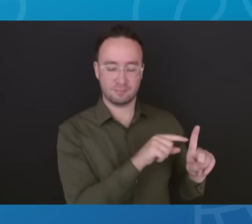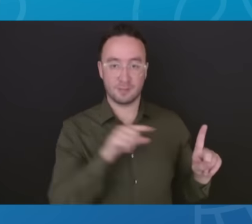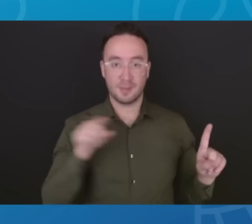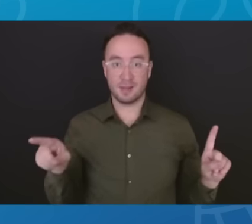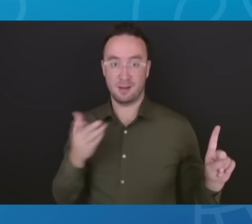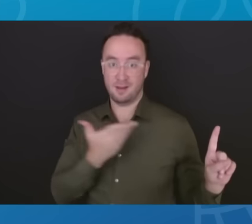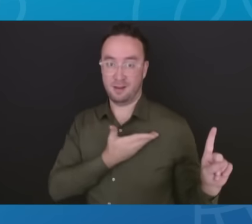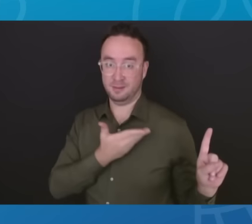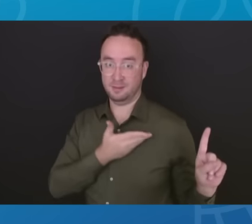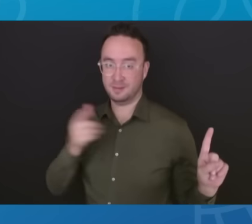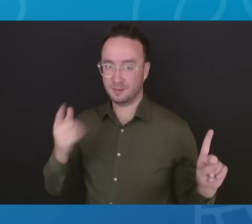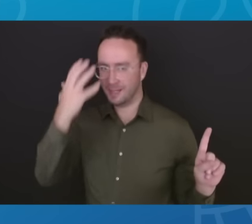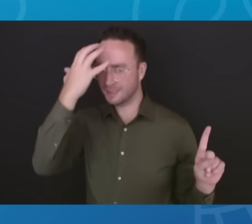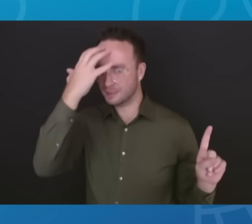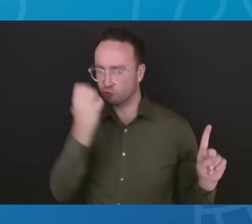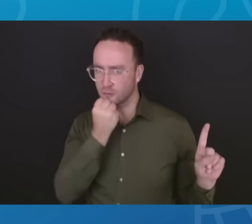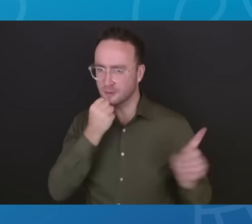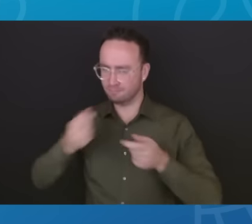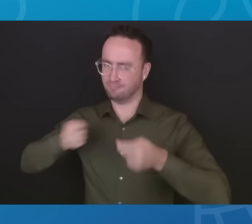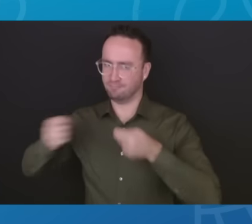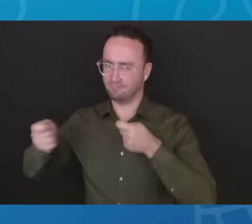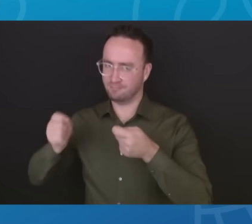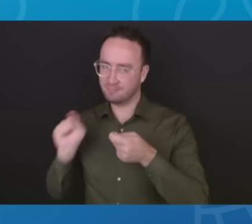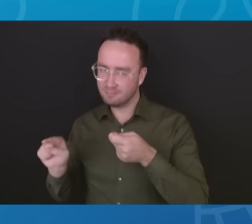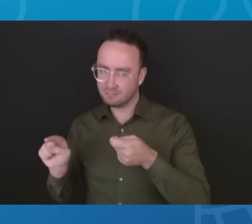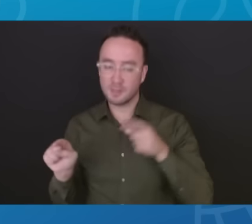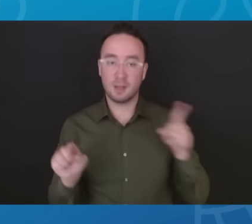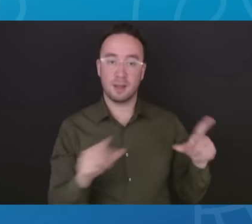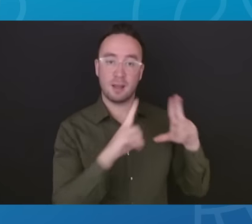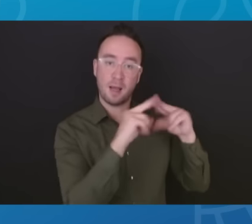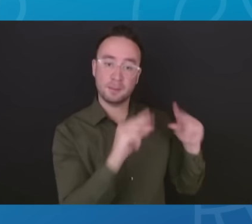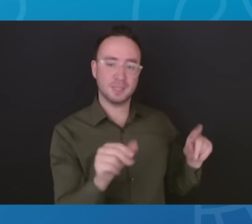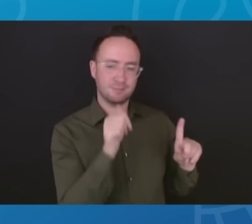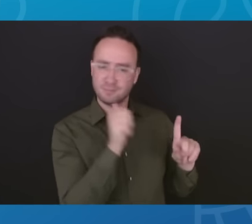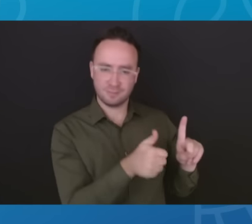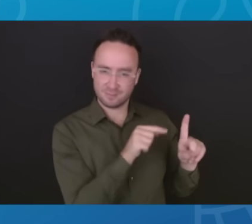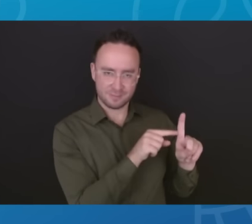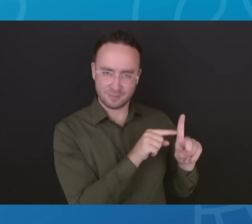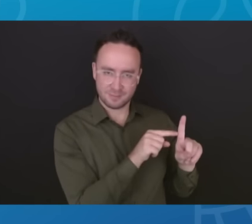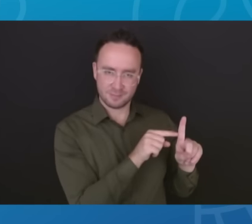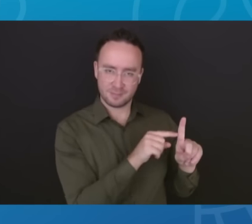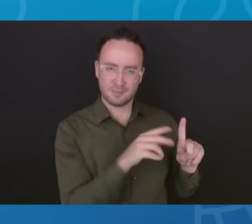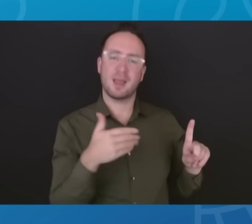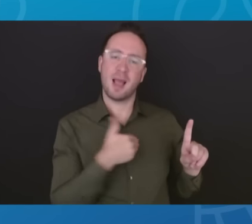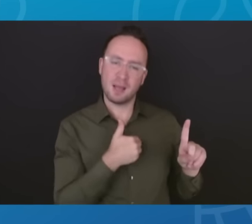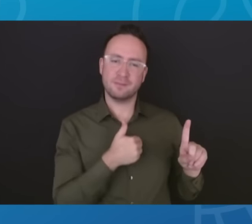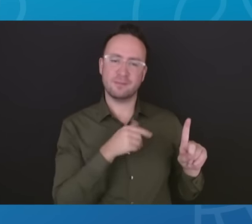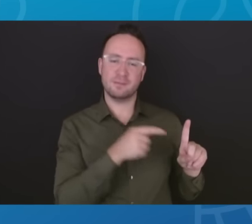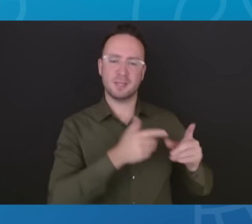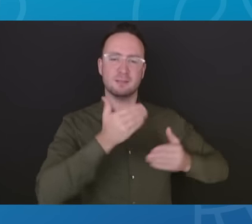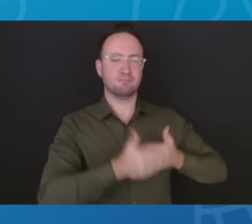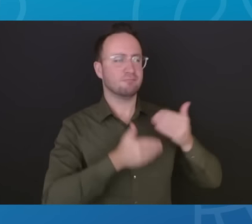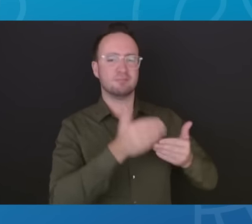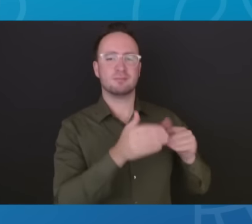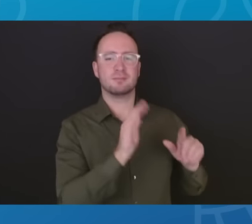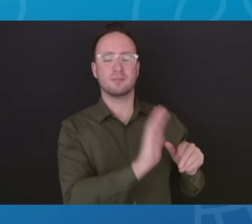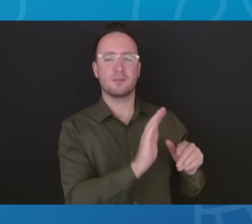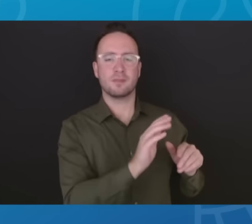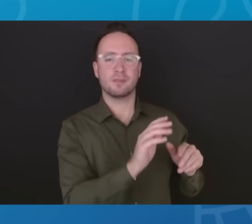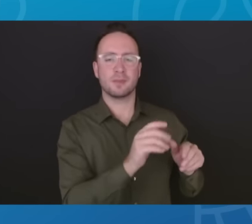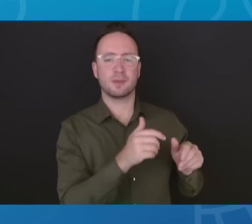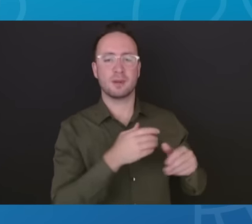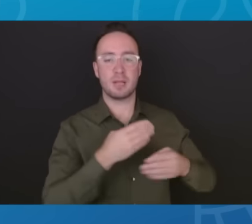because Hezbollah has a veto on many of the functionings of the state, and the state does not have a monopoly on security. Hezbollah has maintained